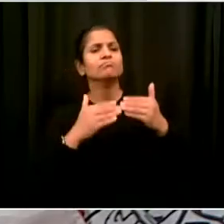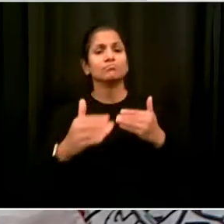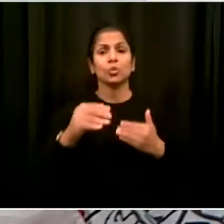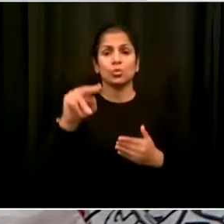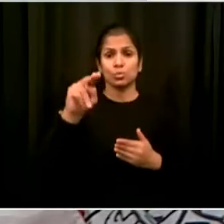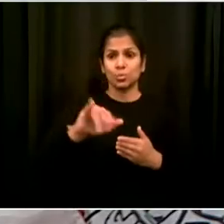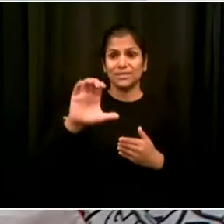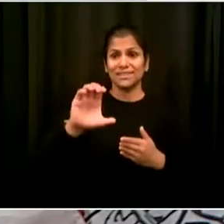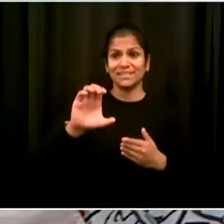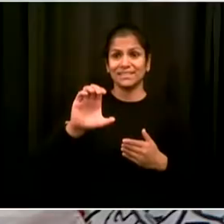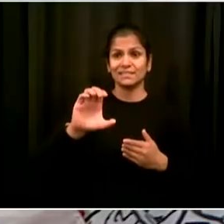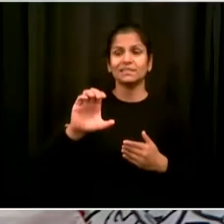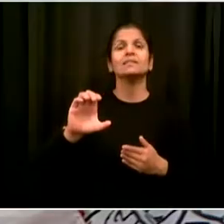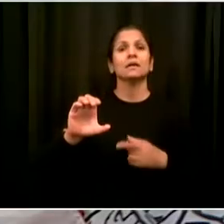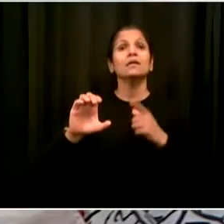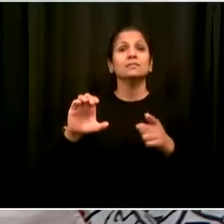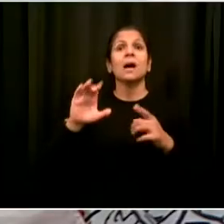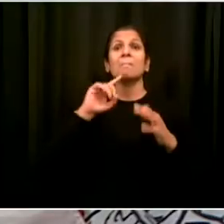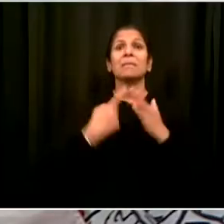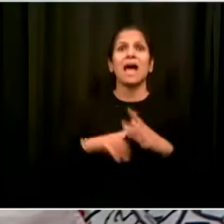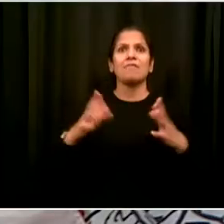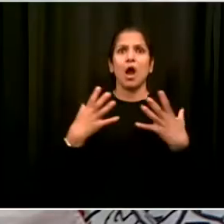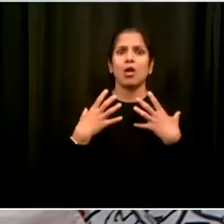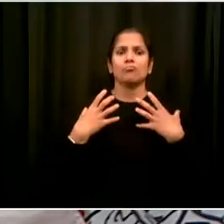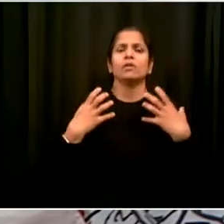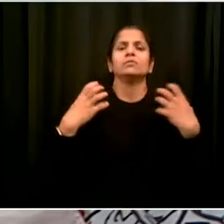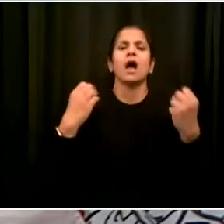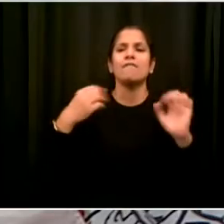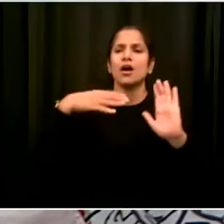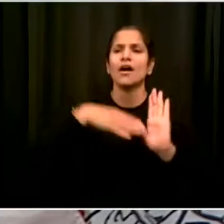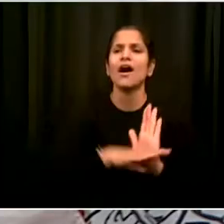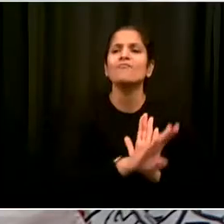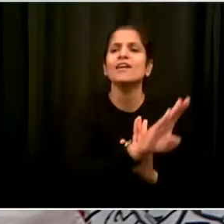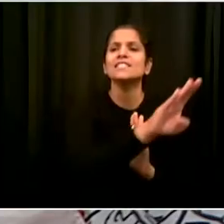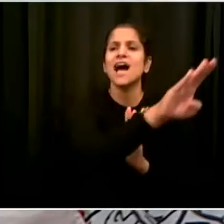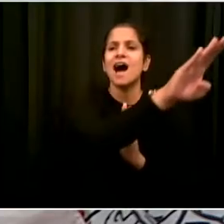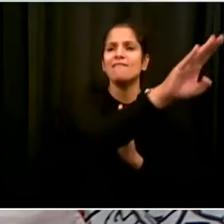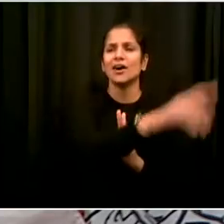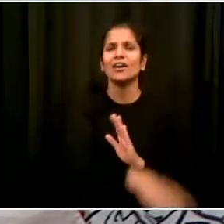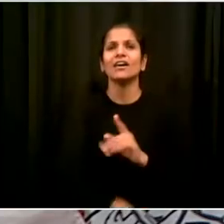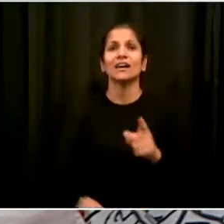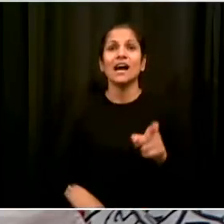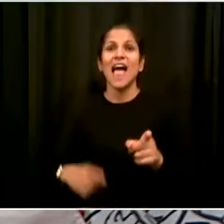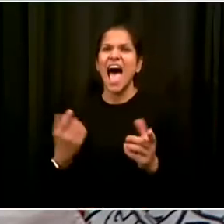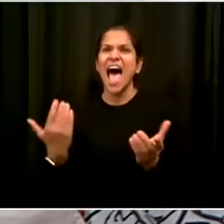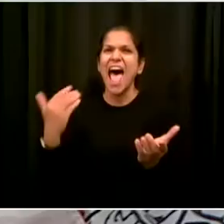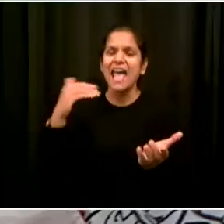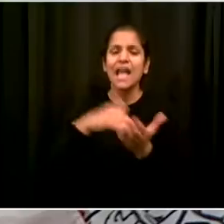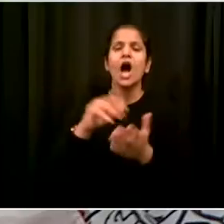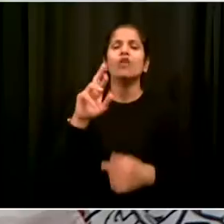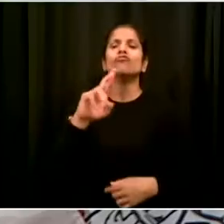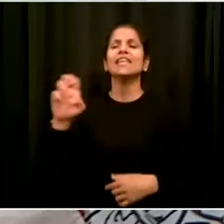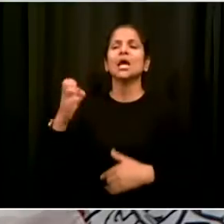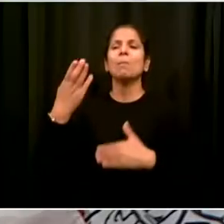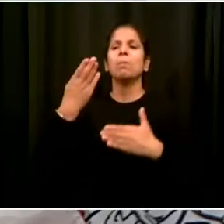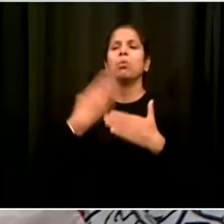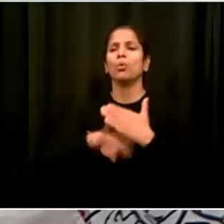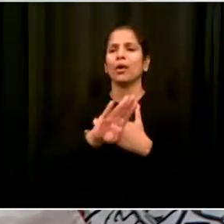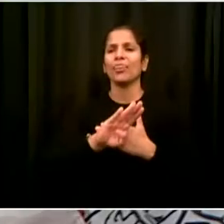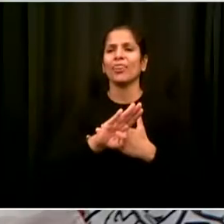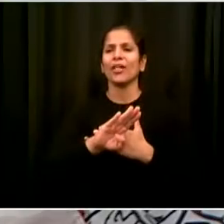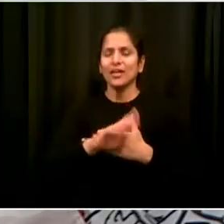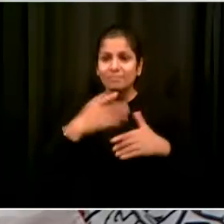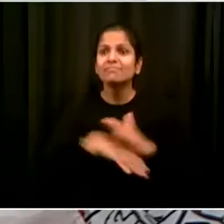as we create that recovery and rebirth, it also is a chance to disrupt a status quo that was in too many ways broken. All